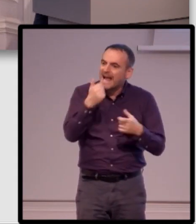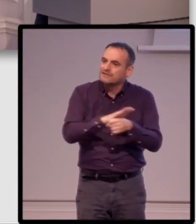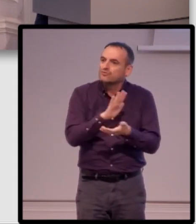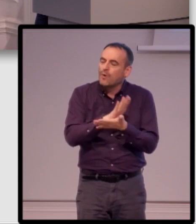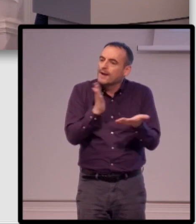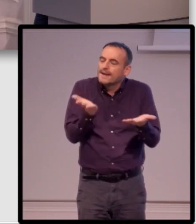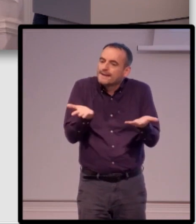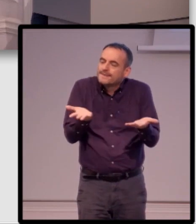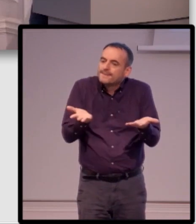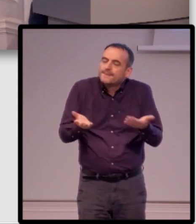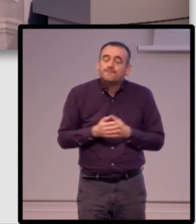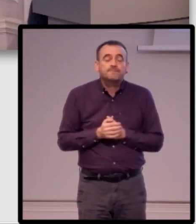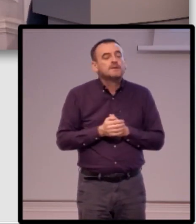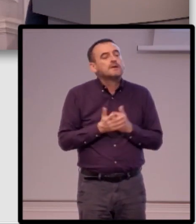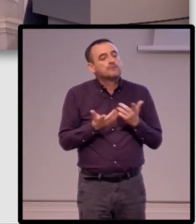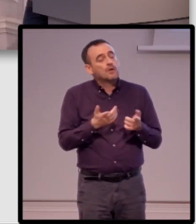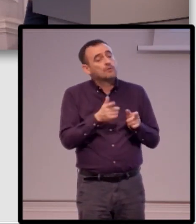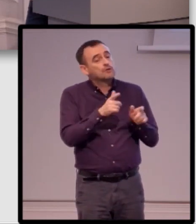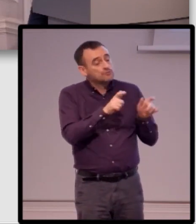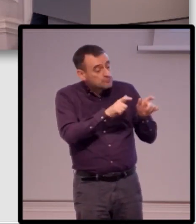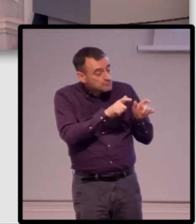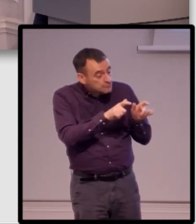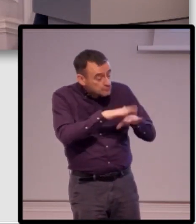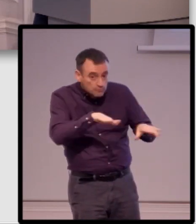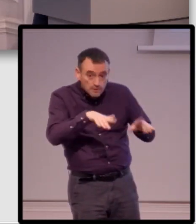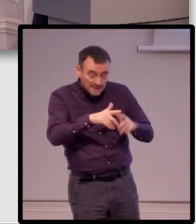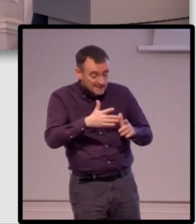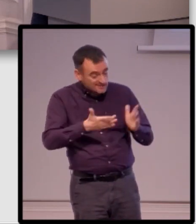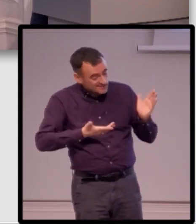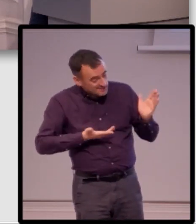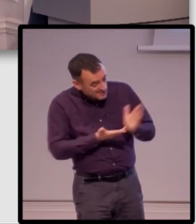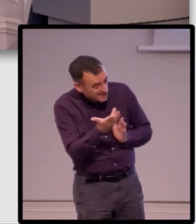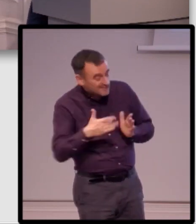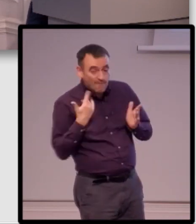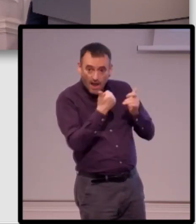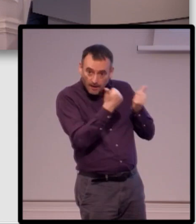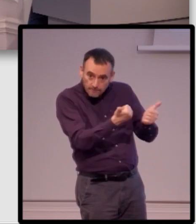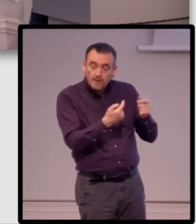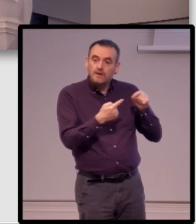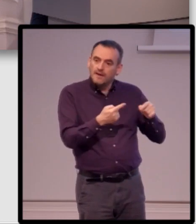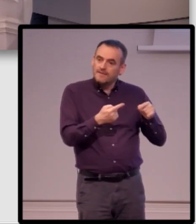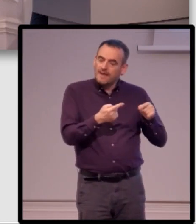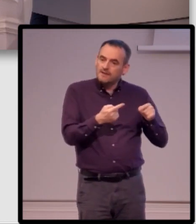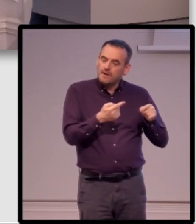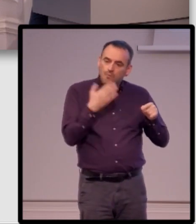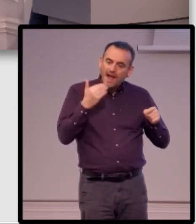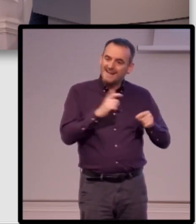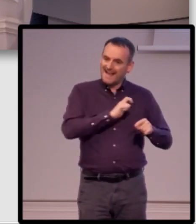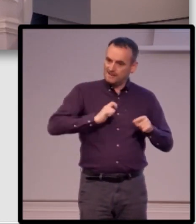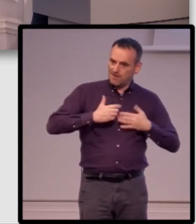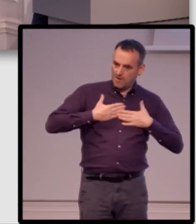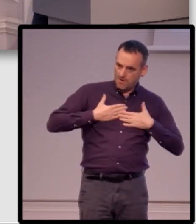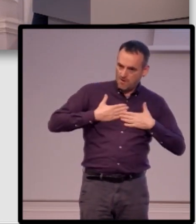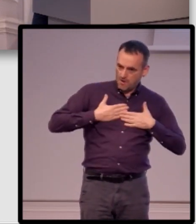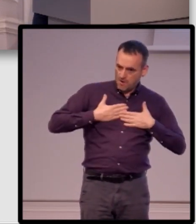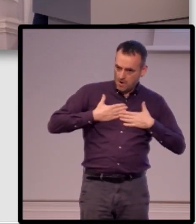Whilst a lot of the survivors that I've spoken to report having coped quite well in remission, I think parents